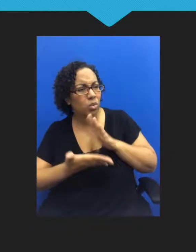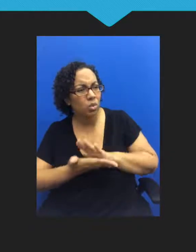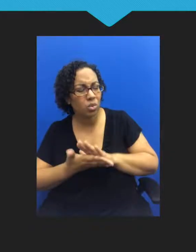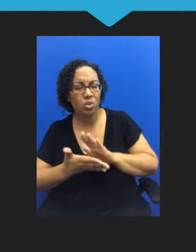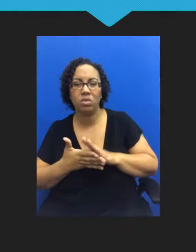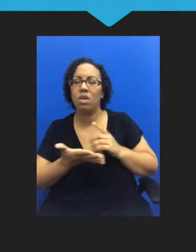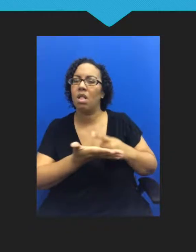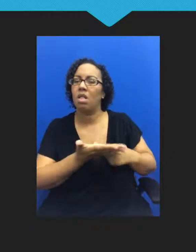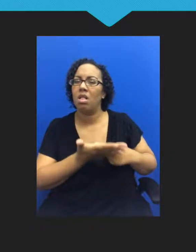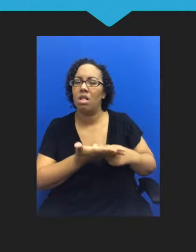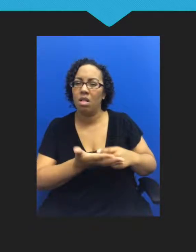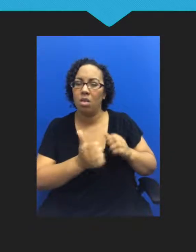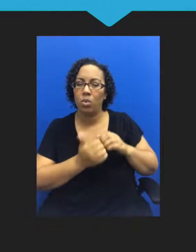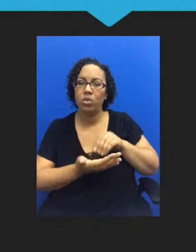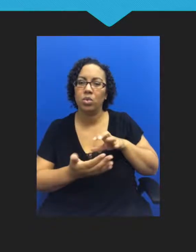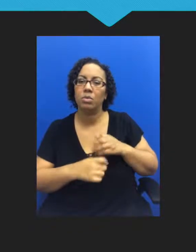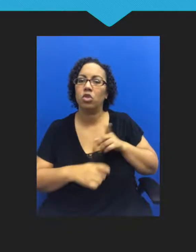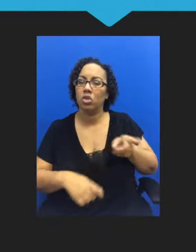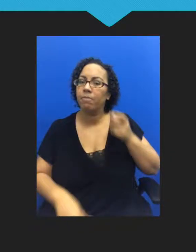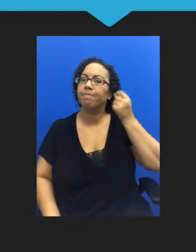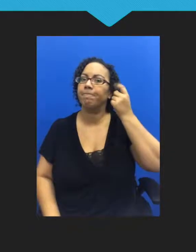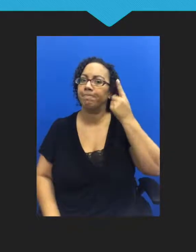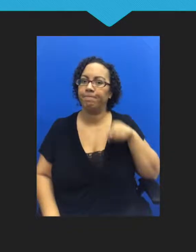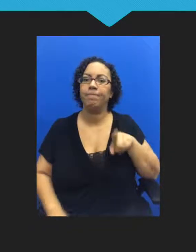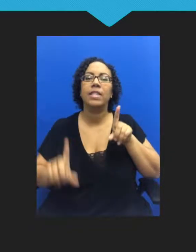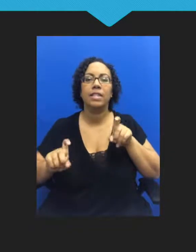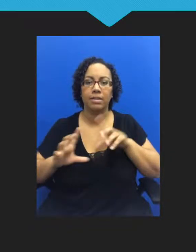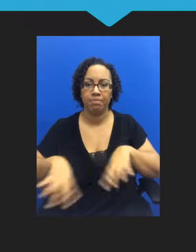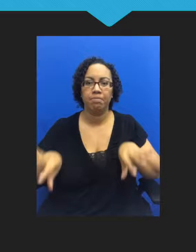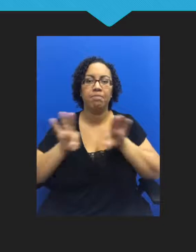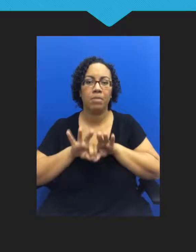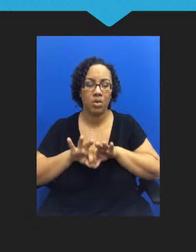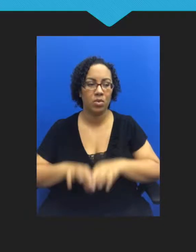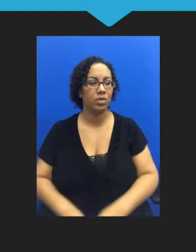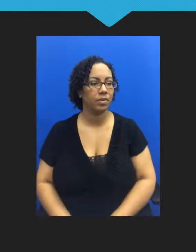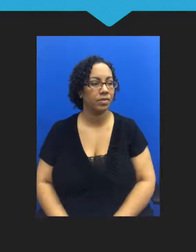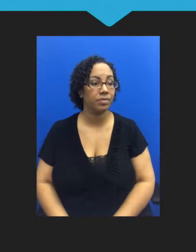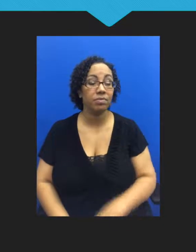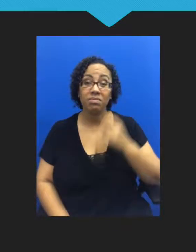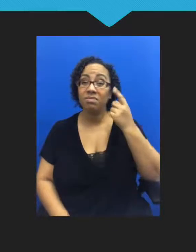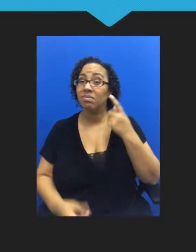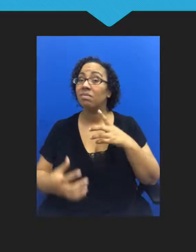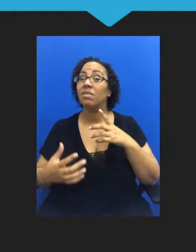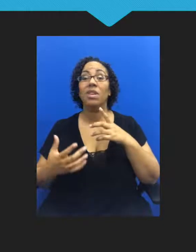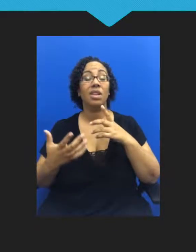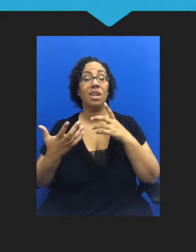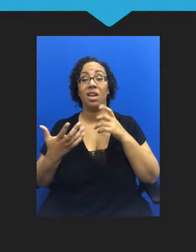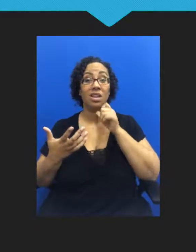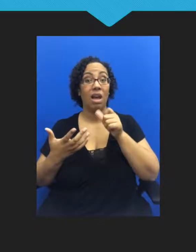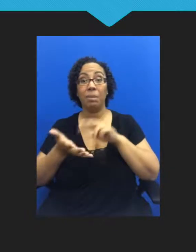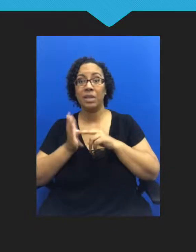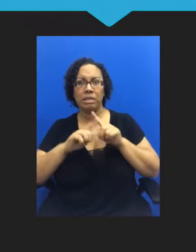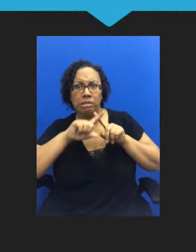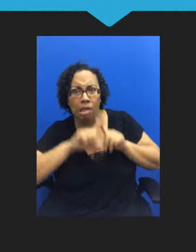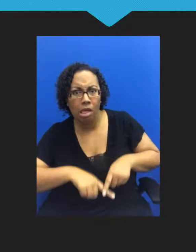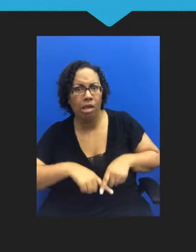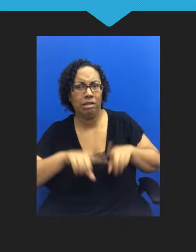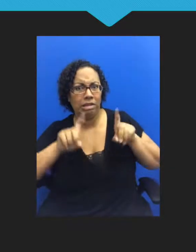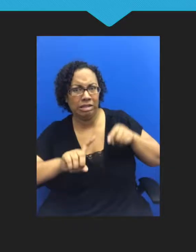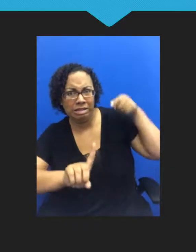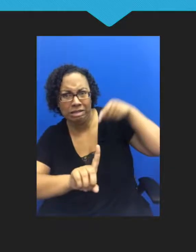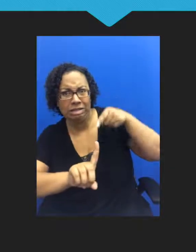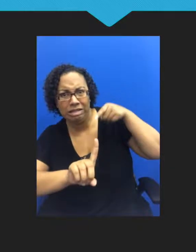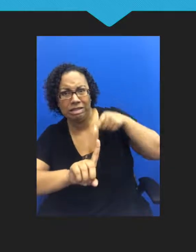teacher will address their instructional needs in the classroom. It's important that students understand the value of the